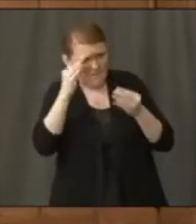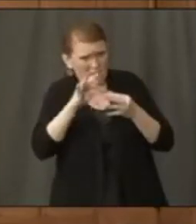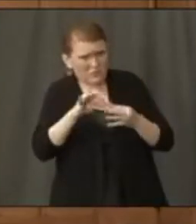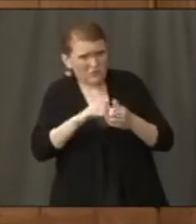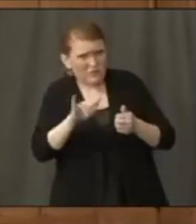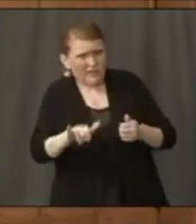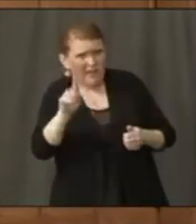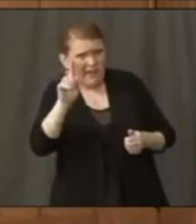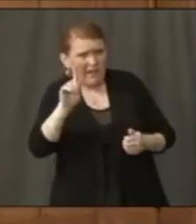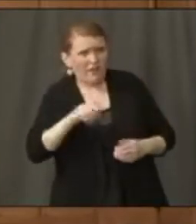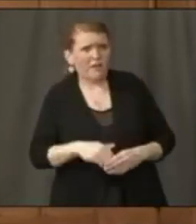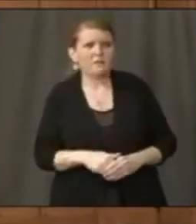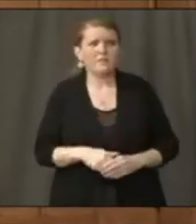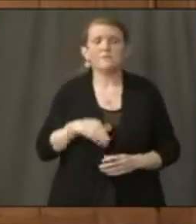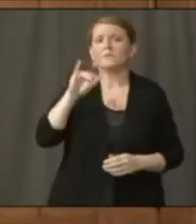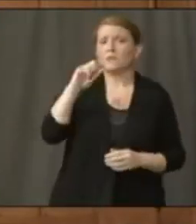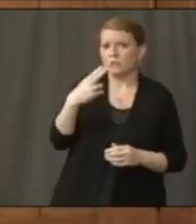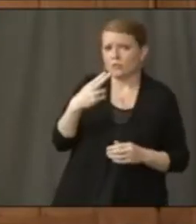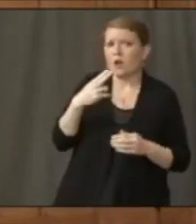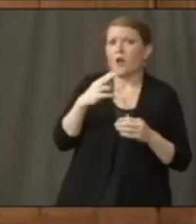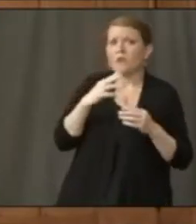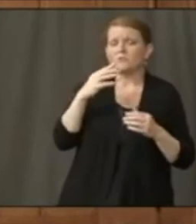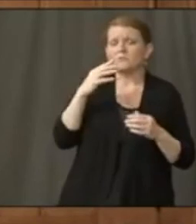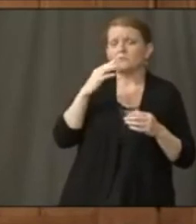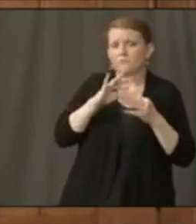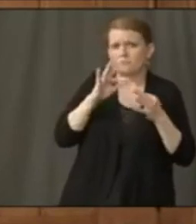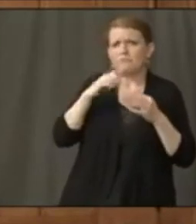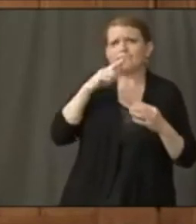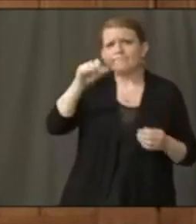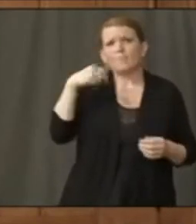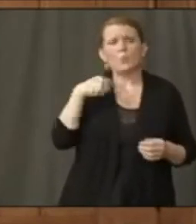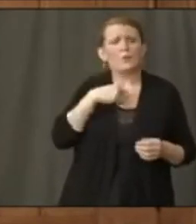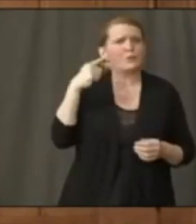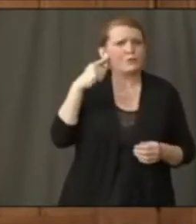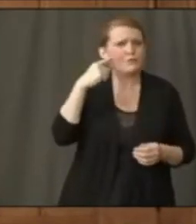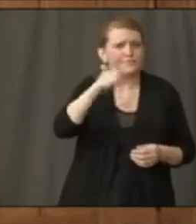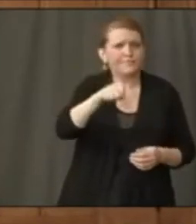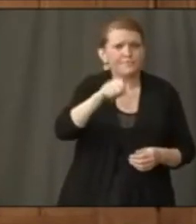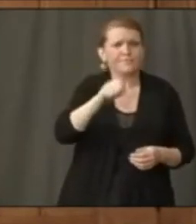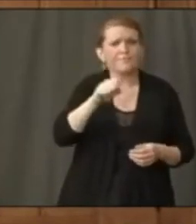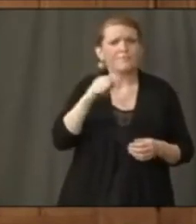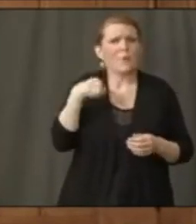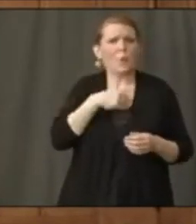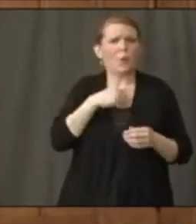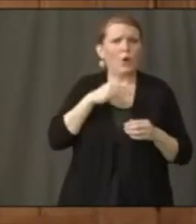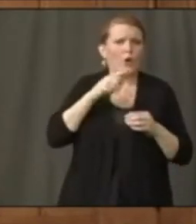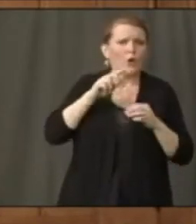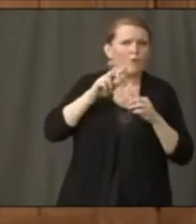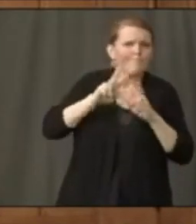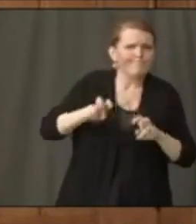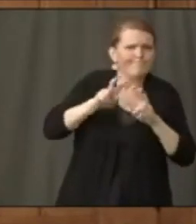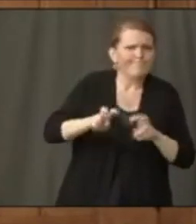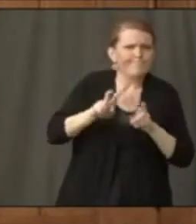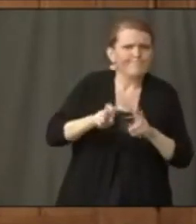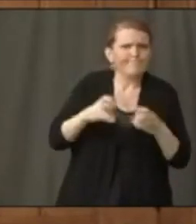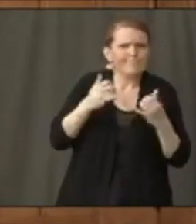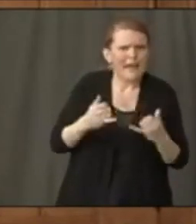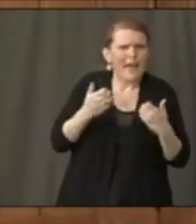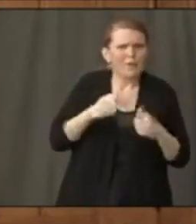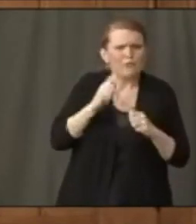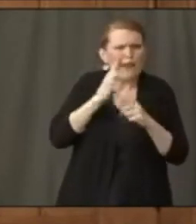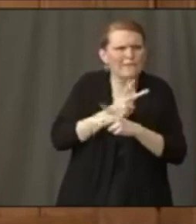whether some of those false negatives are as a result of sampling error or the actual laboratory processing as well. So we're keeping a close eye on that,